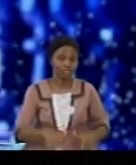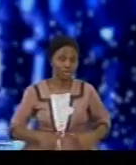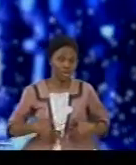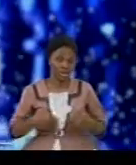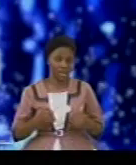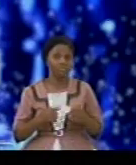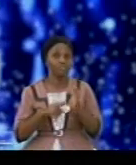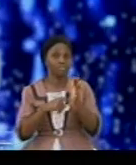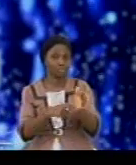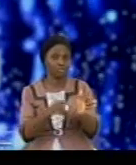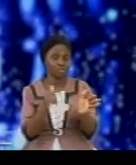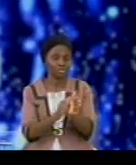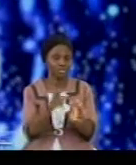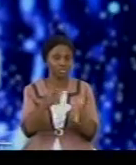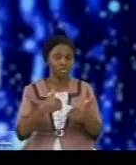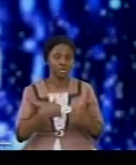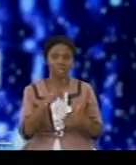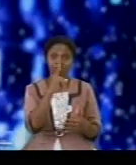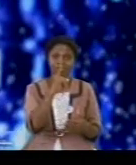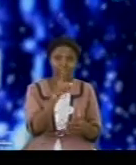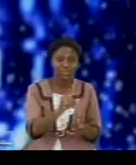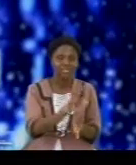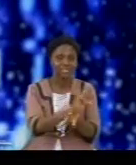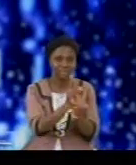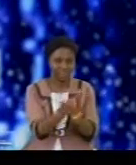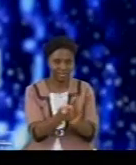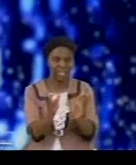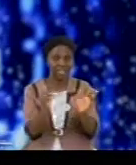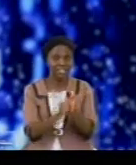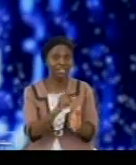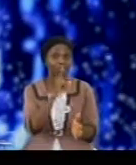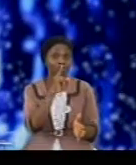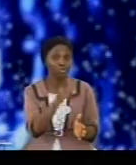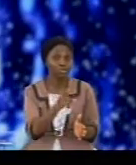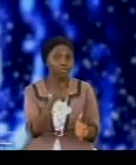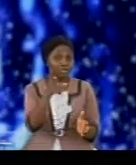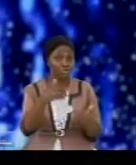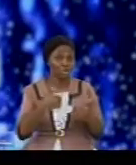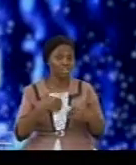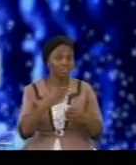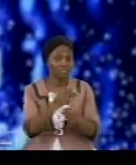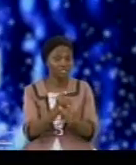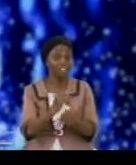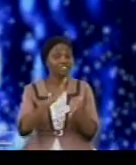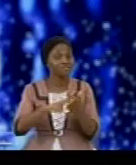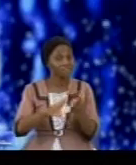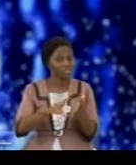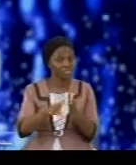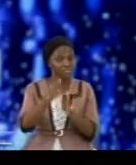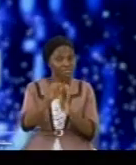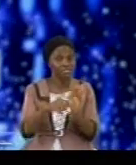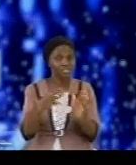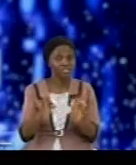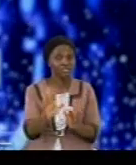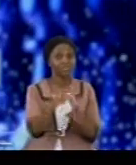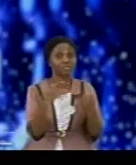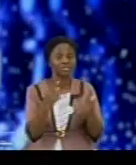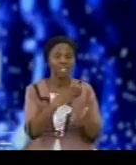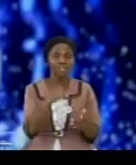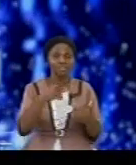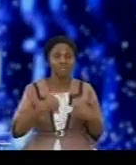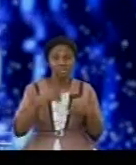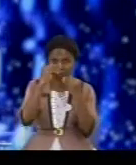you are now a new creature, that truly you have been forgiven your sins and you are forsaking your sins. Bring